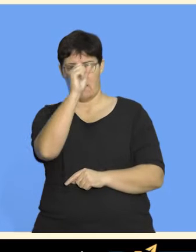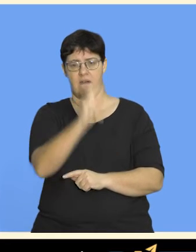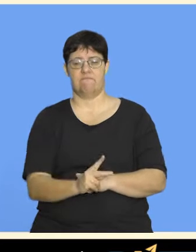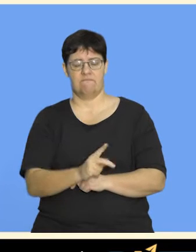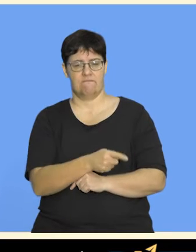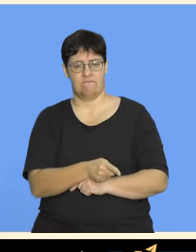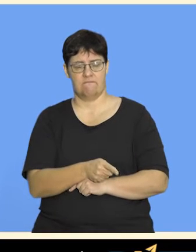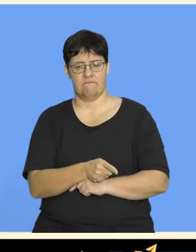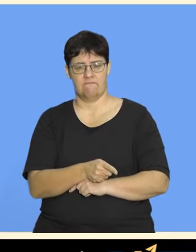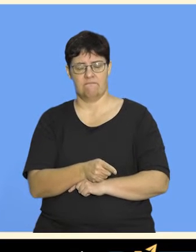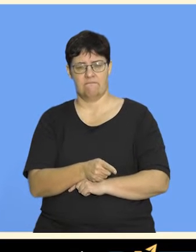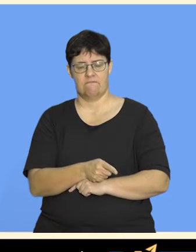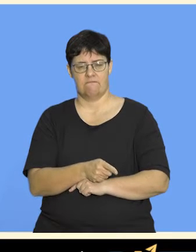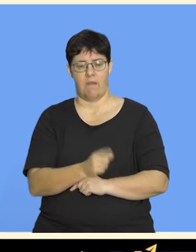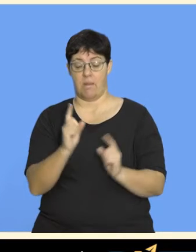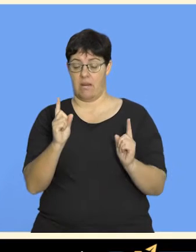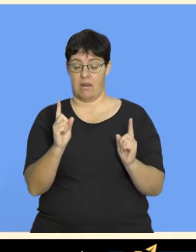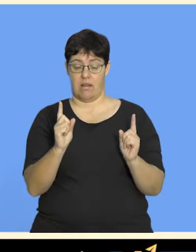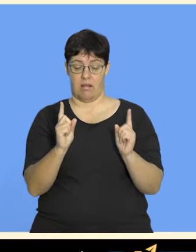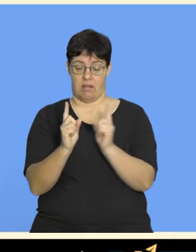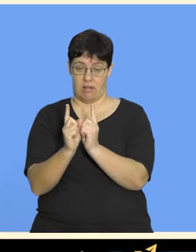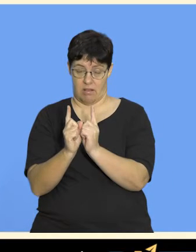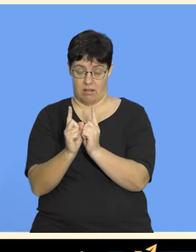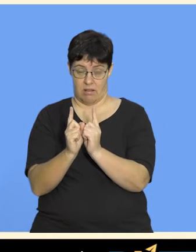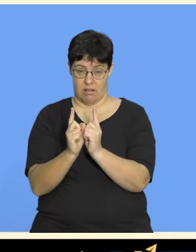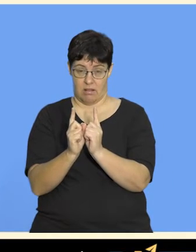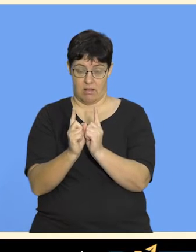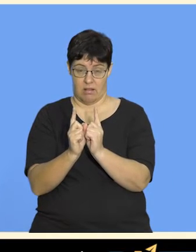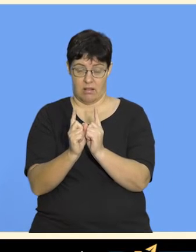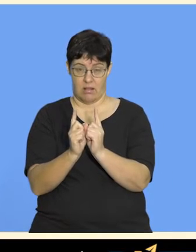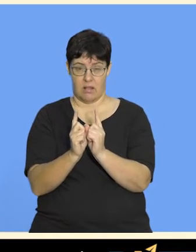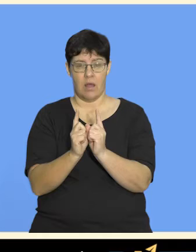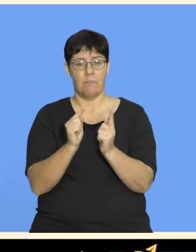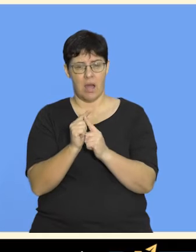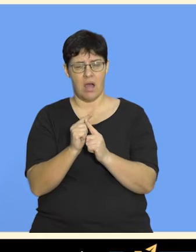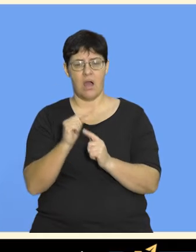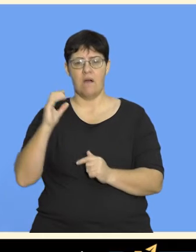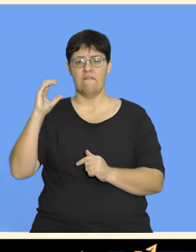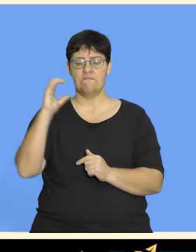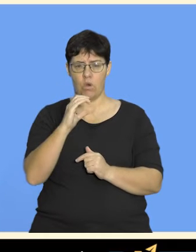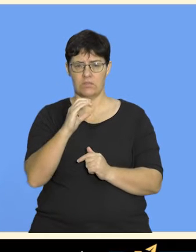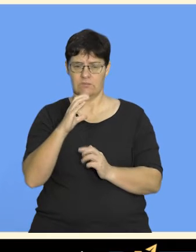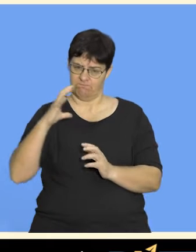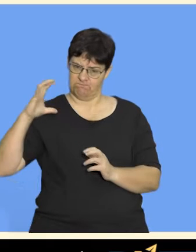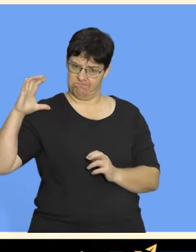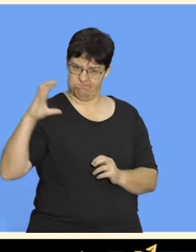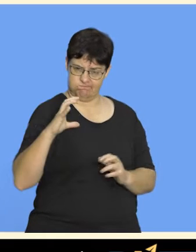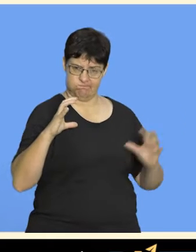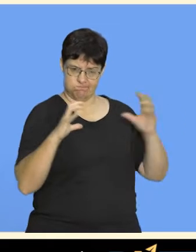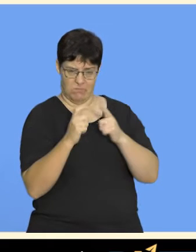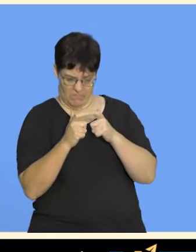force. I've got closer together, but the forces got bigger.